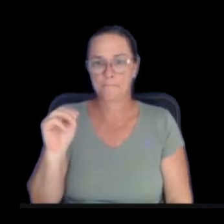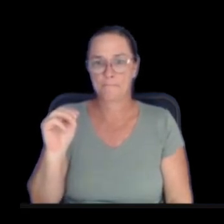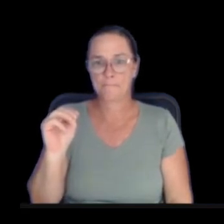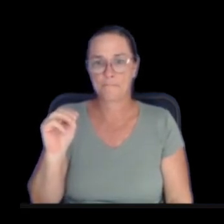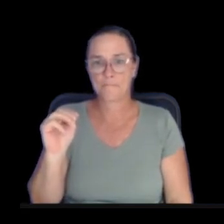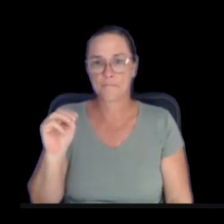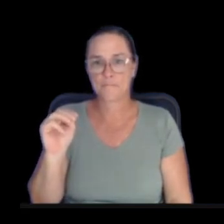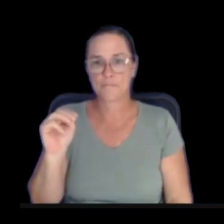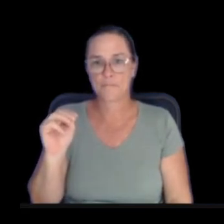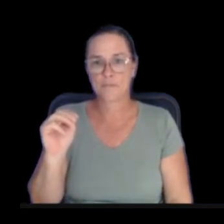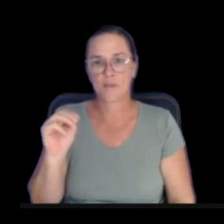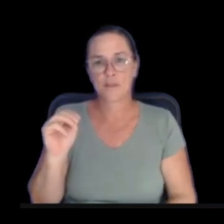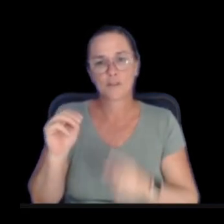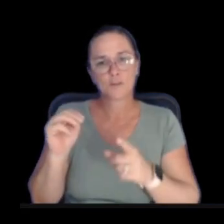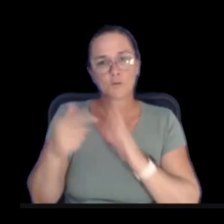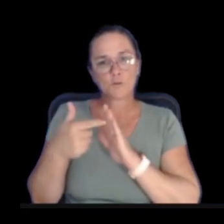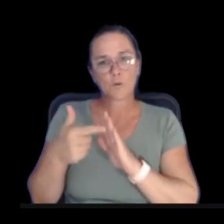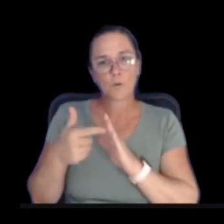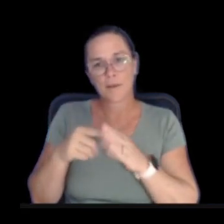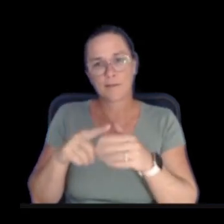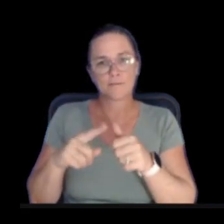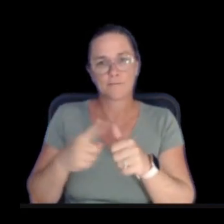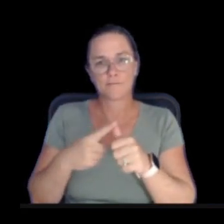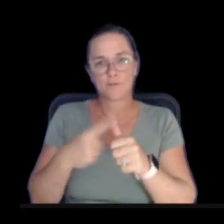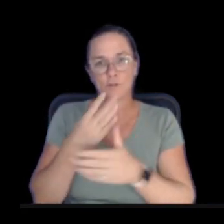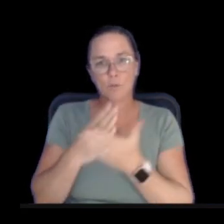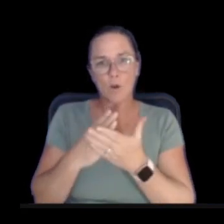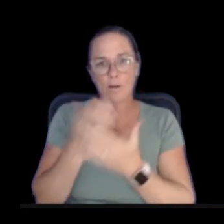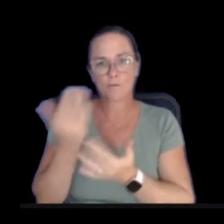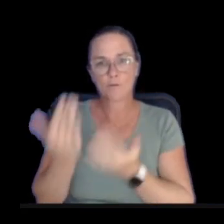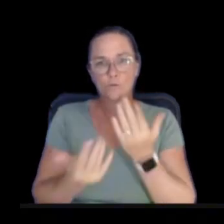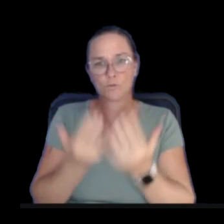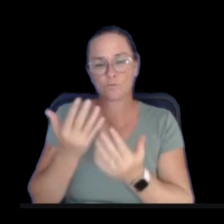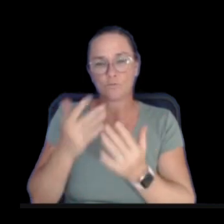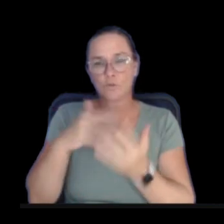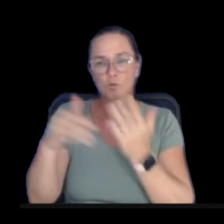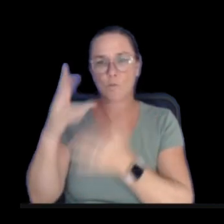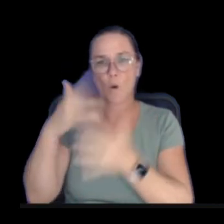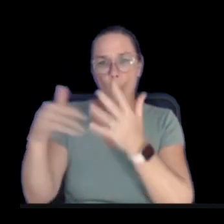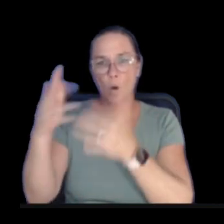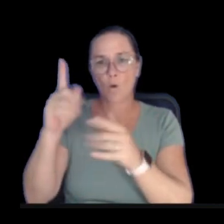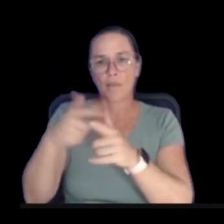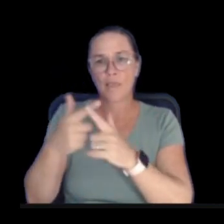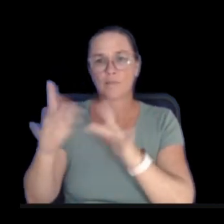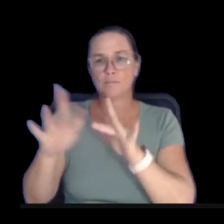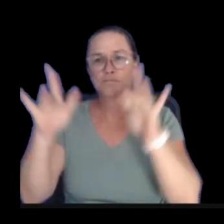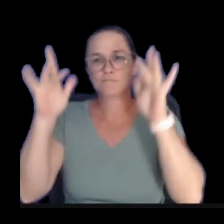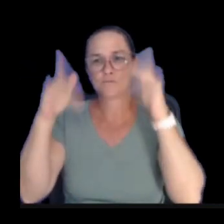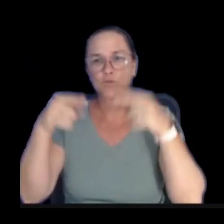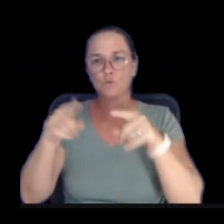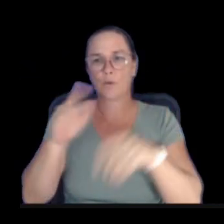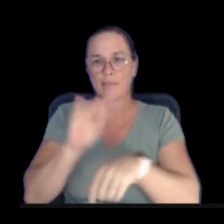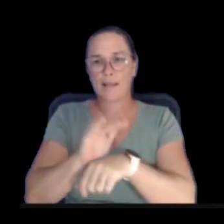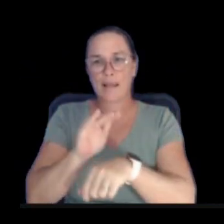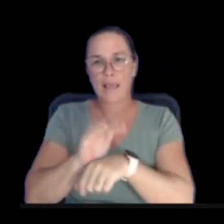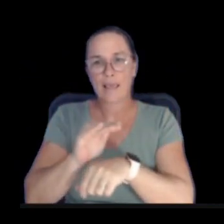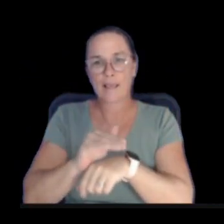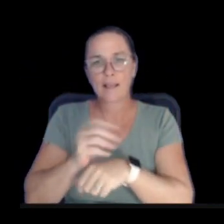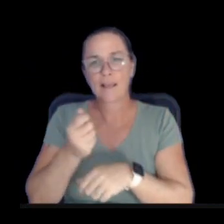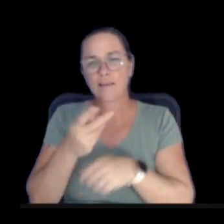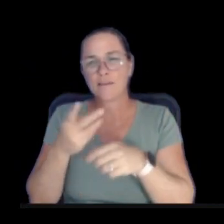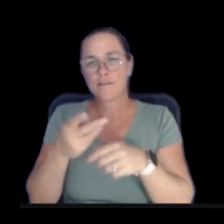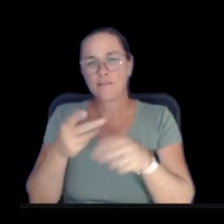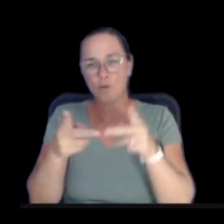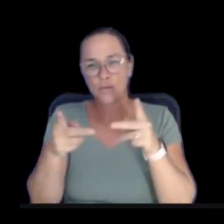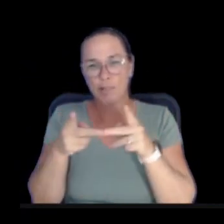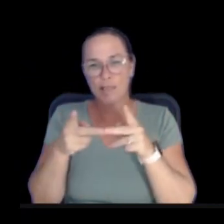sequence showing the first plume of smoke and then some incandescence overnight from a couple of different spots, spanning in that